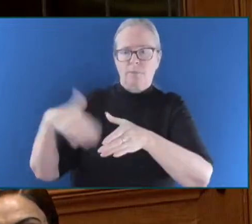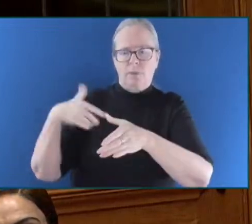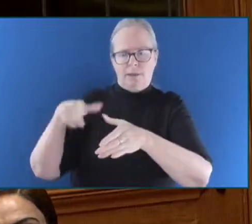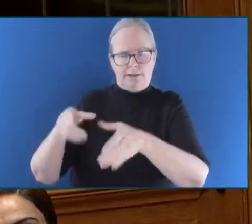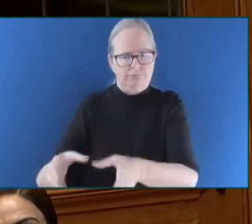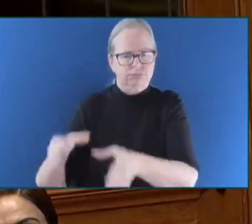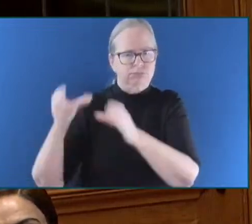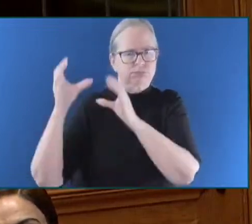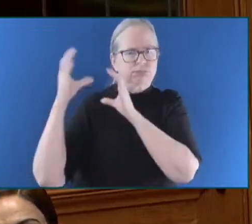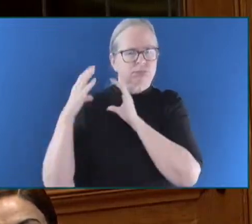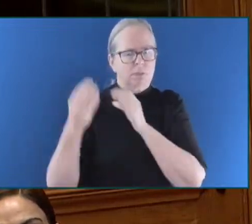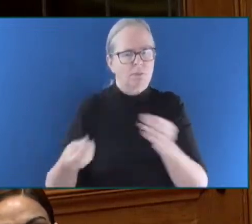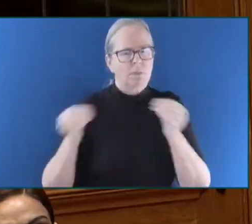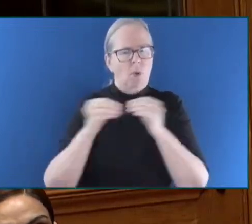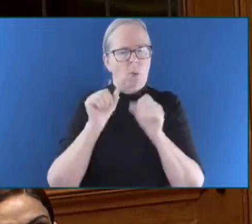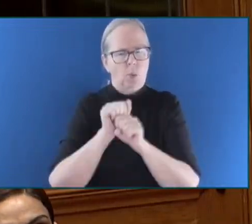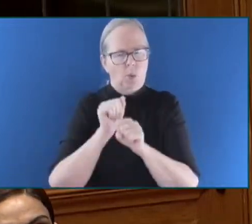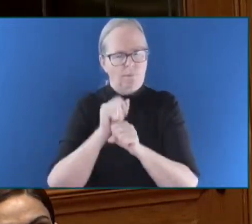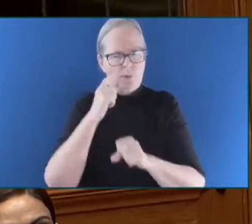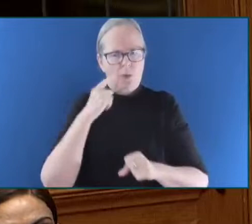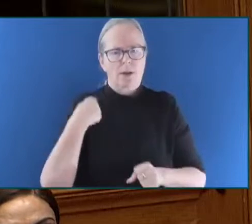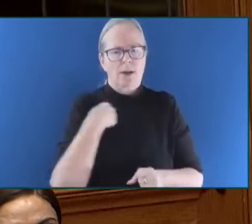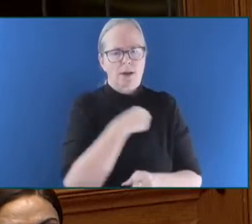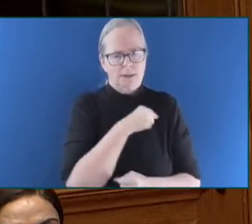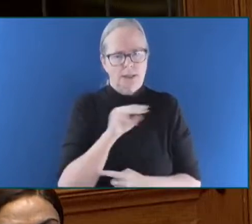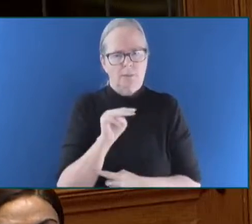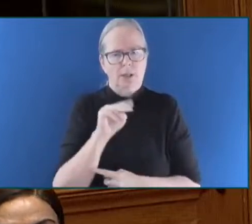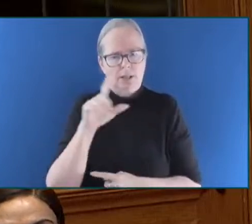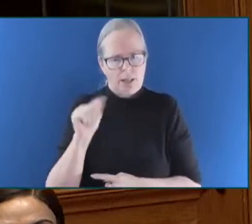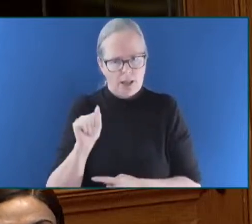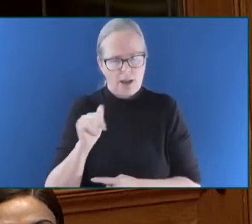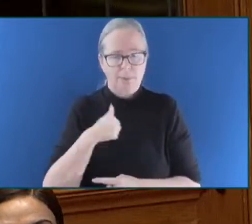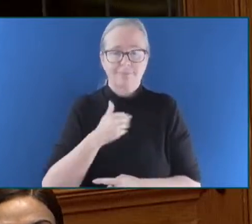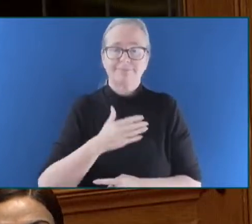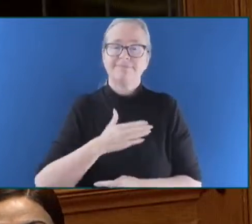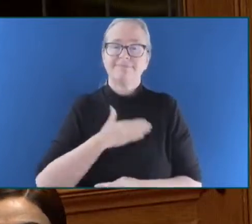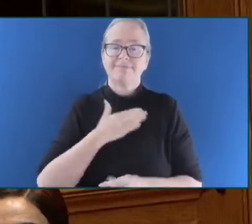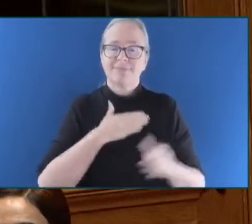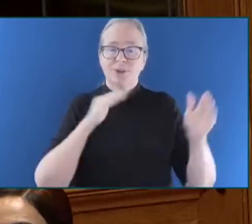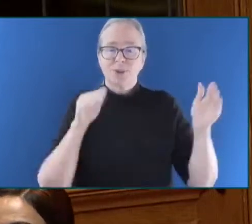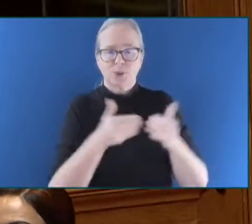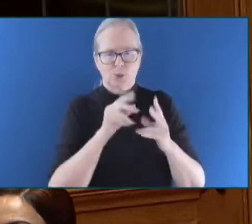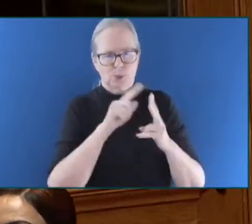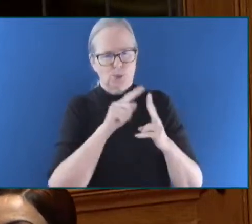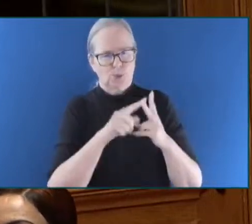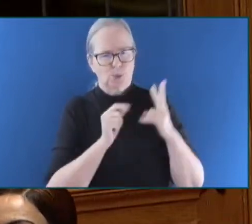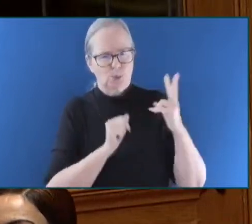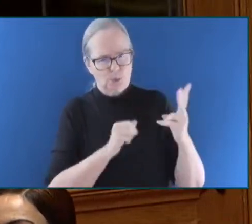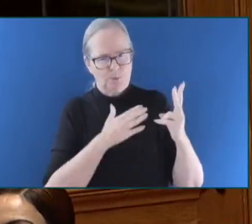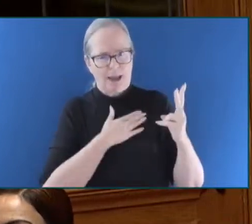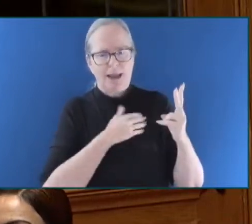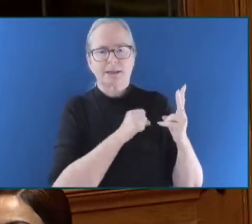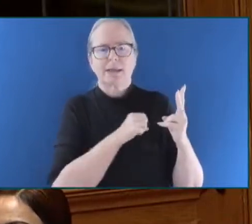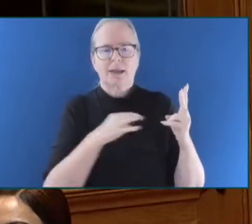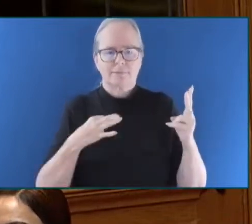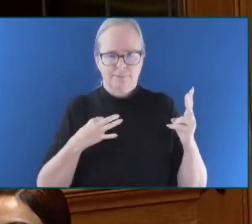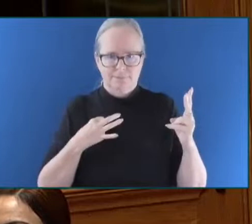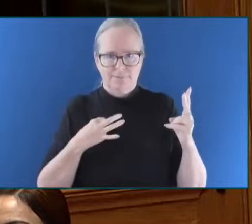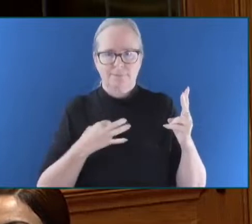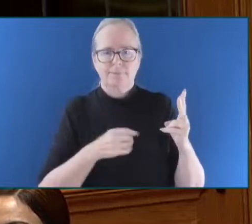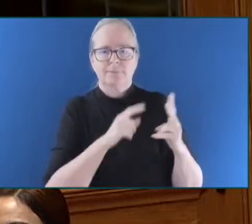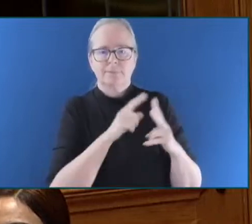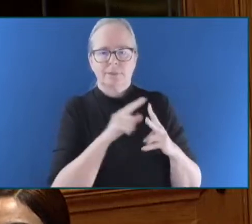my pleasure to introduce two of my staff that are up in the gallery, Amber Lee Bourne and Teresa